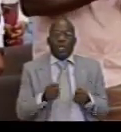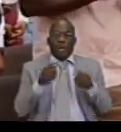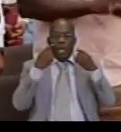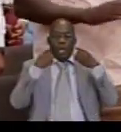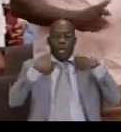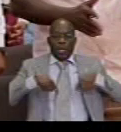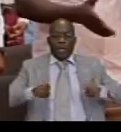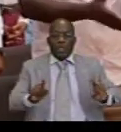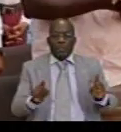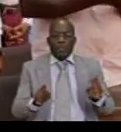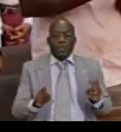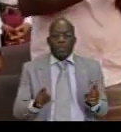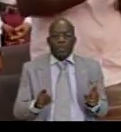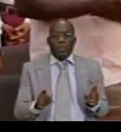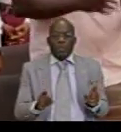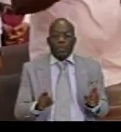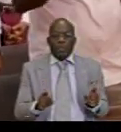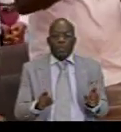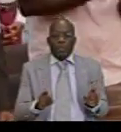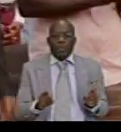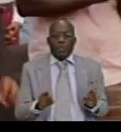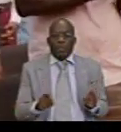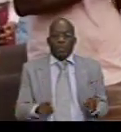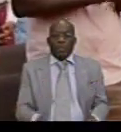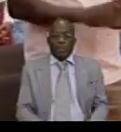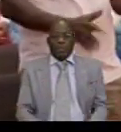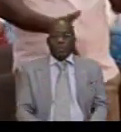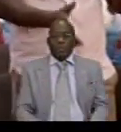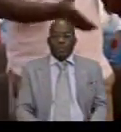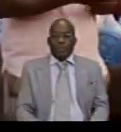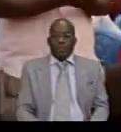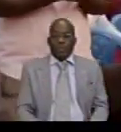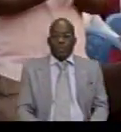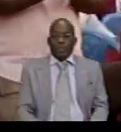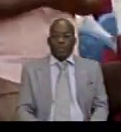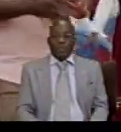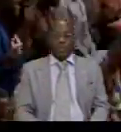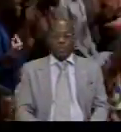Amesi amekesi da sedi di lea. Mi de kuku bi dogo.